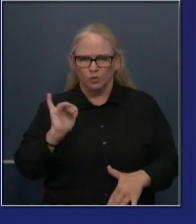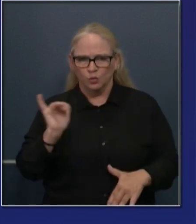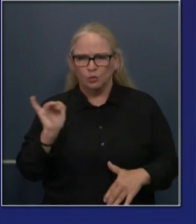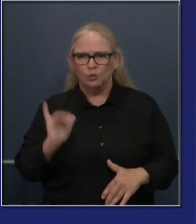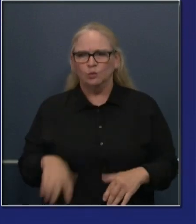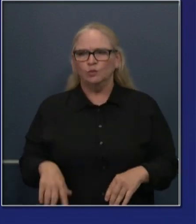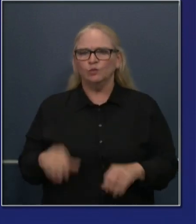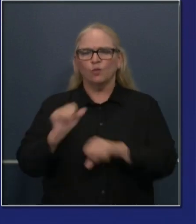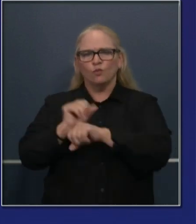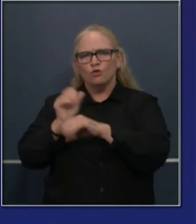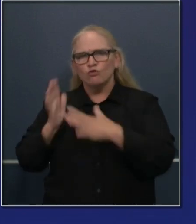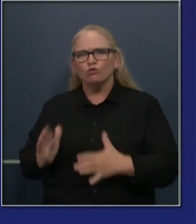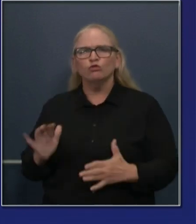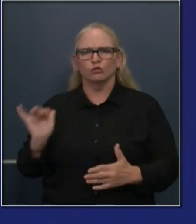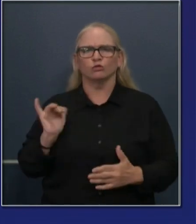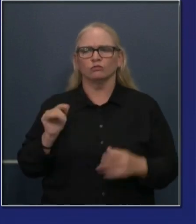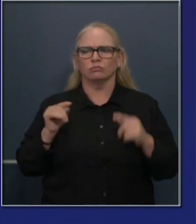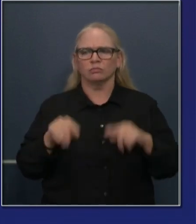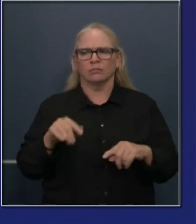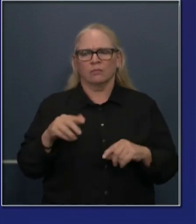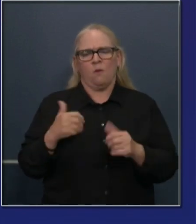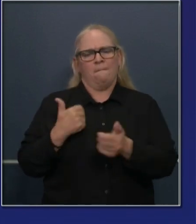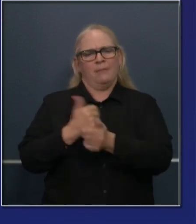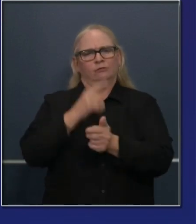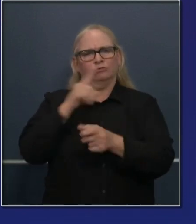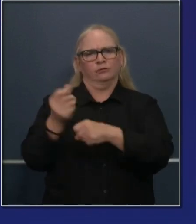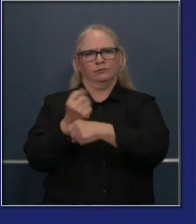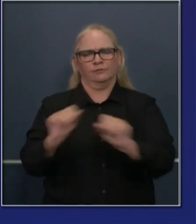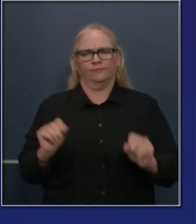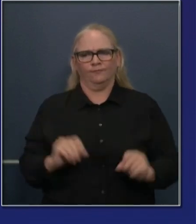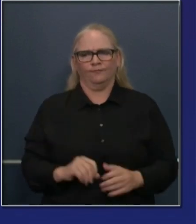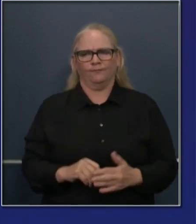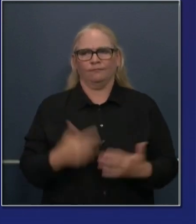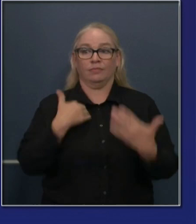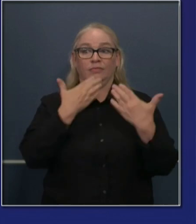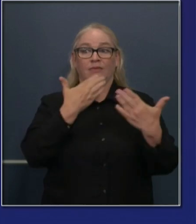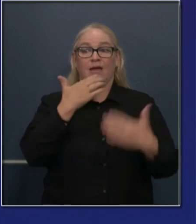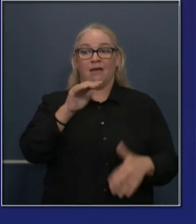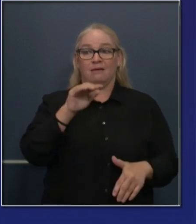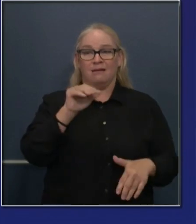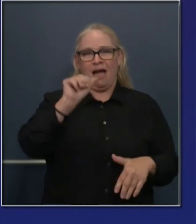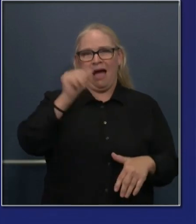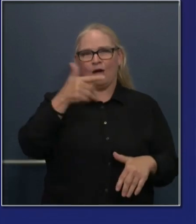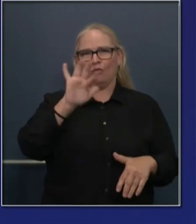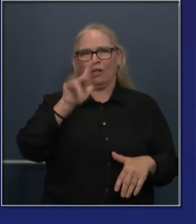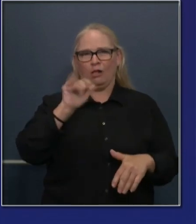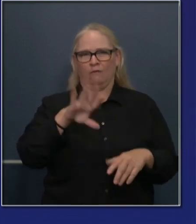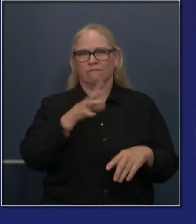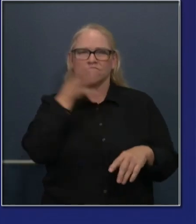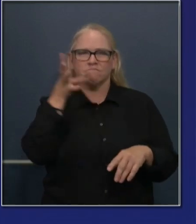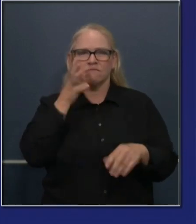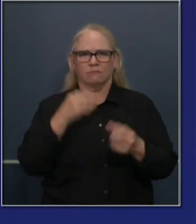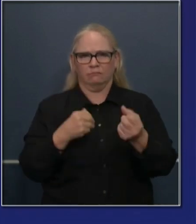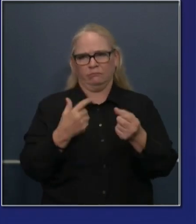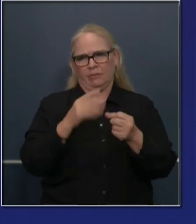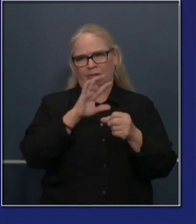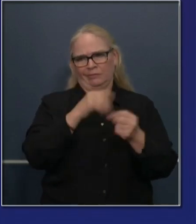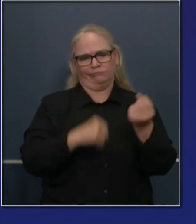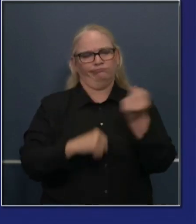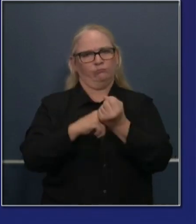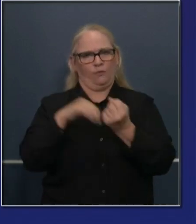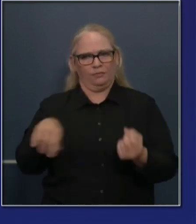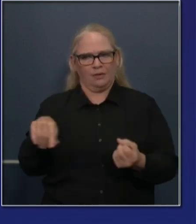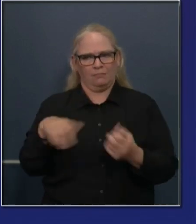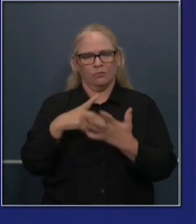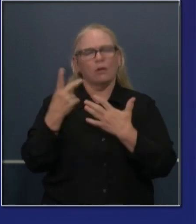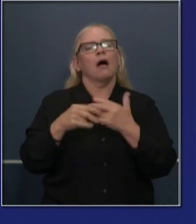agricultural workforce and farm workers. I want to thank the ag industry. They've been very supportive of that program, and we're going